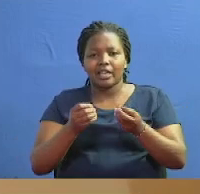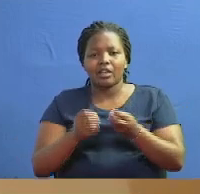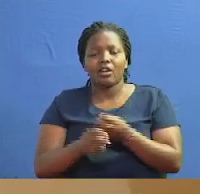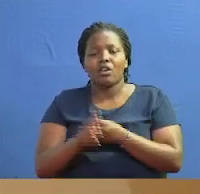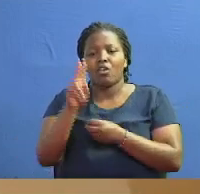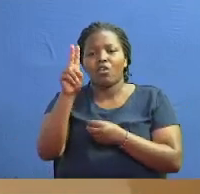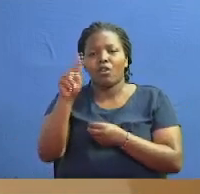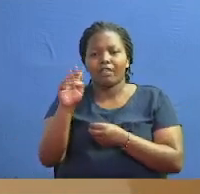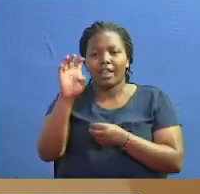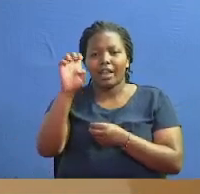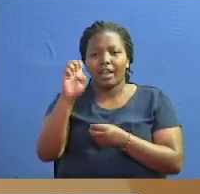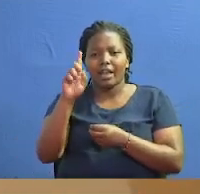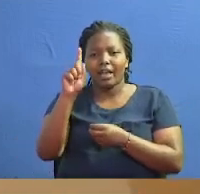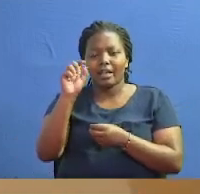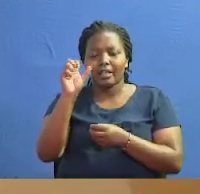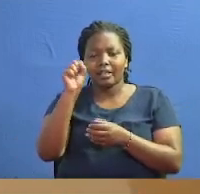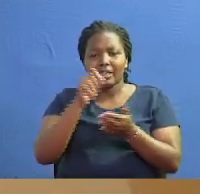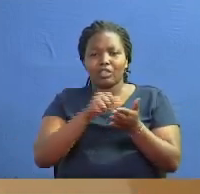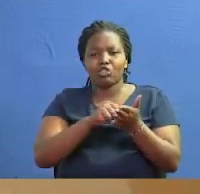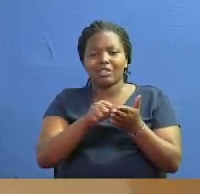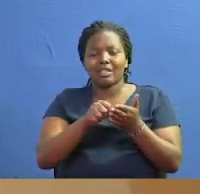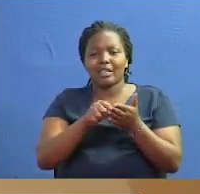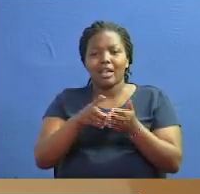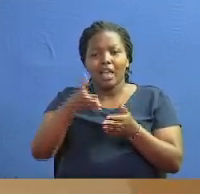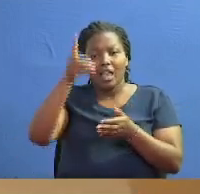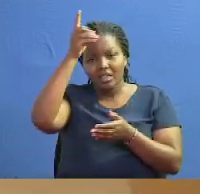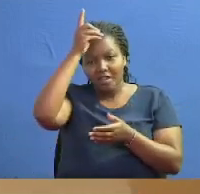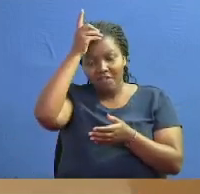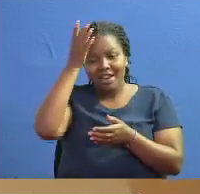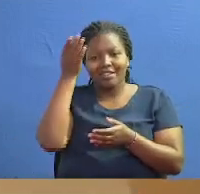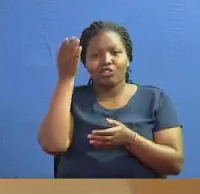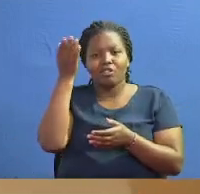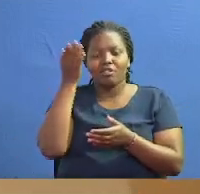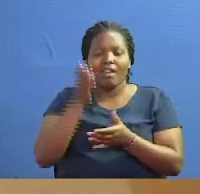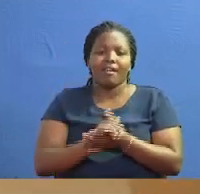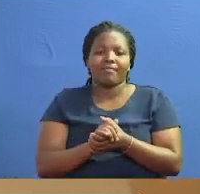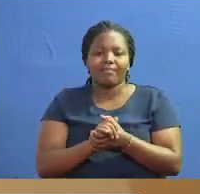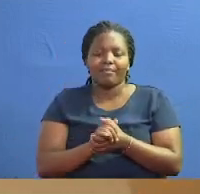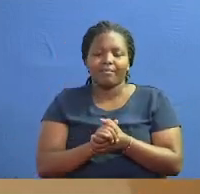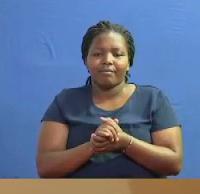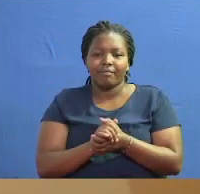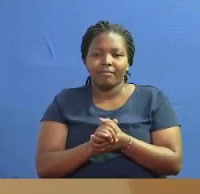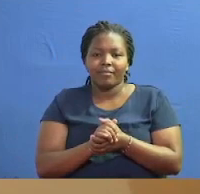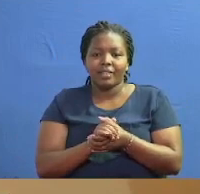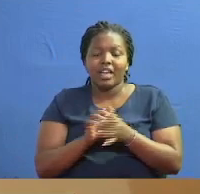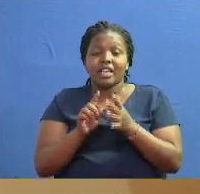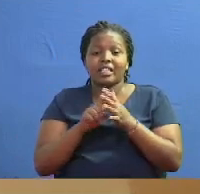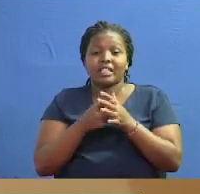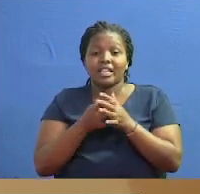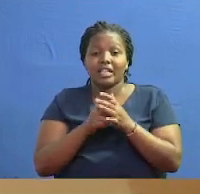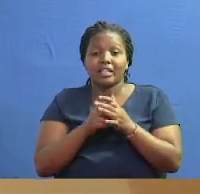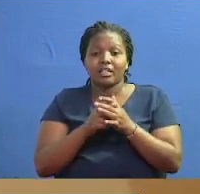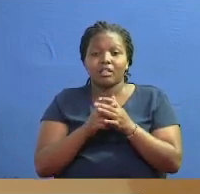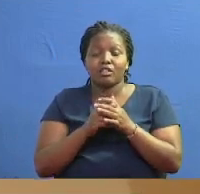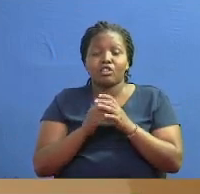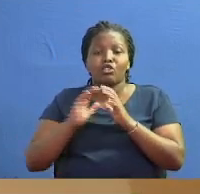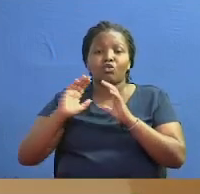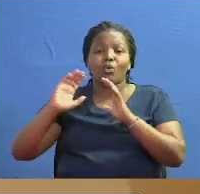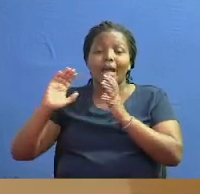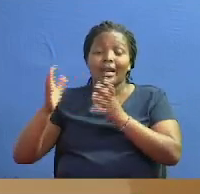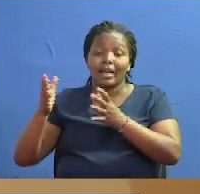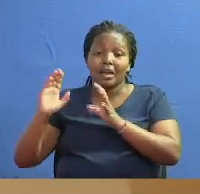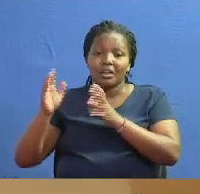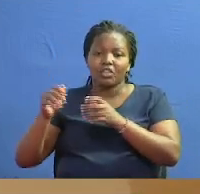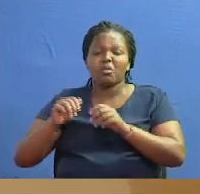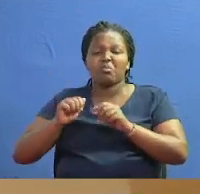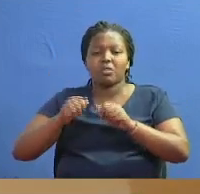treated mosquito nets, especially in the rural areas. And this is what we really need to encourage, that we continue distributing them in our rural